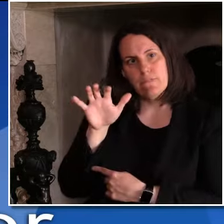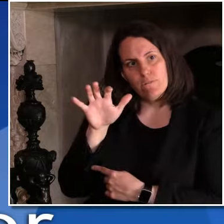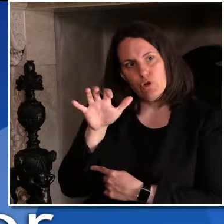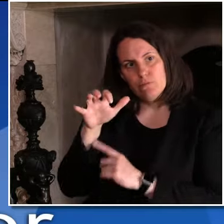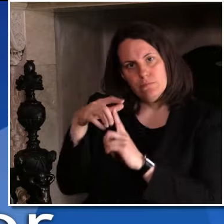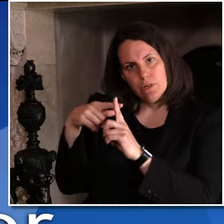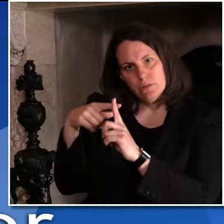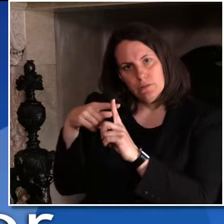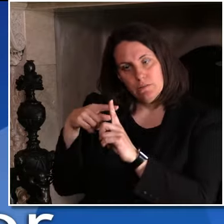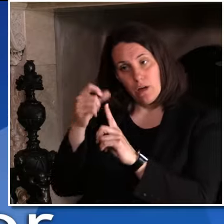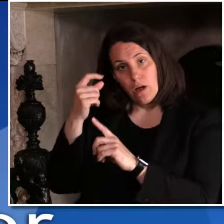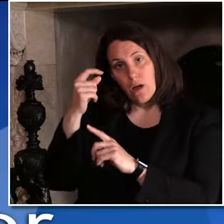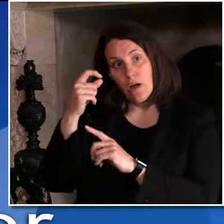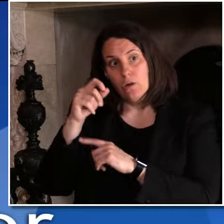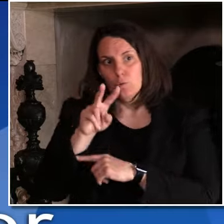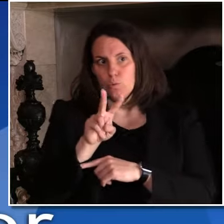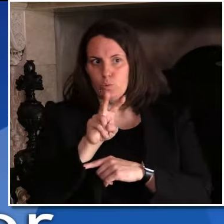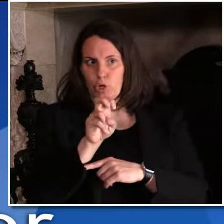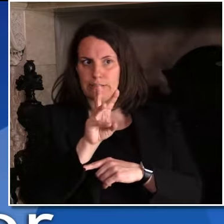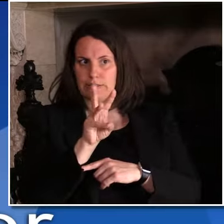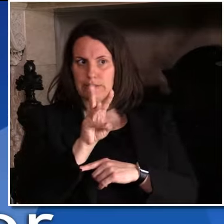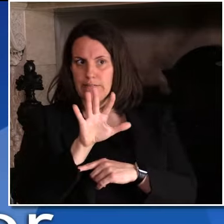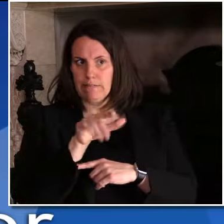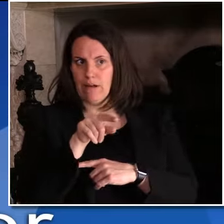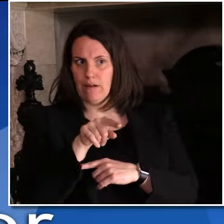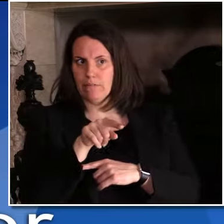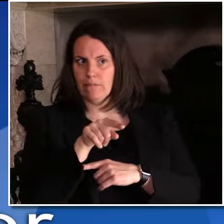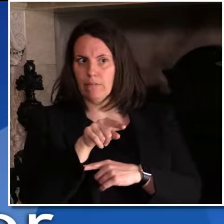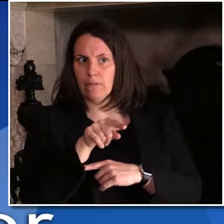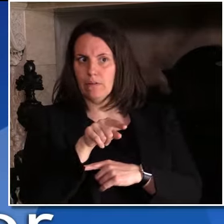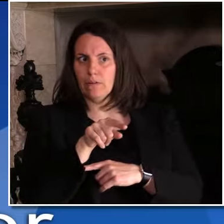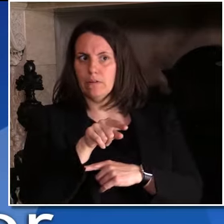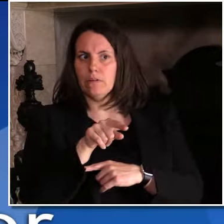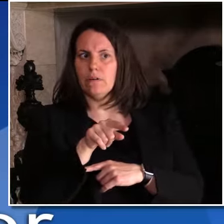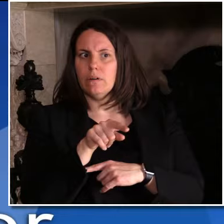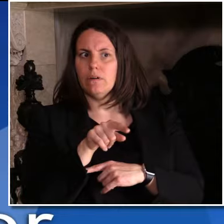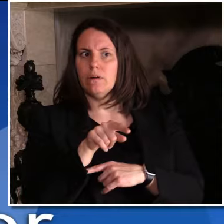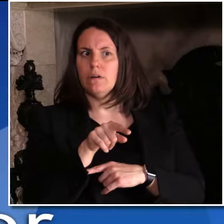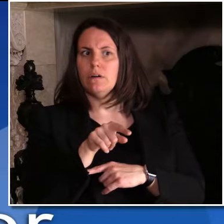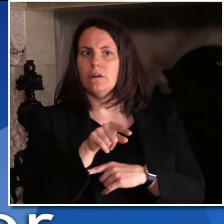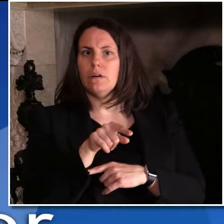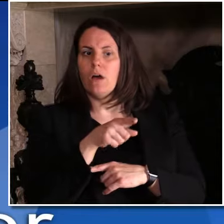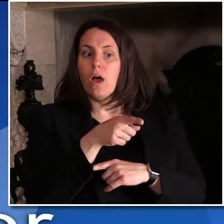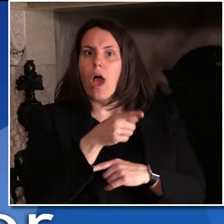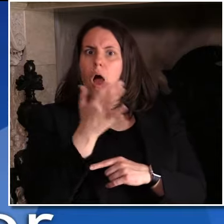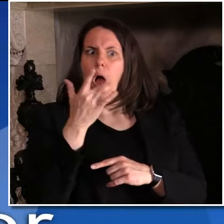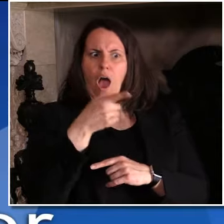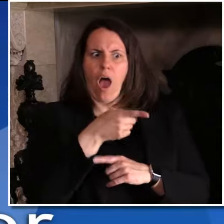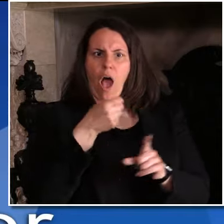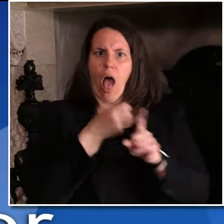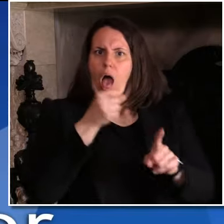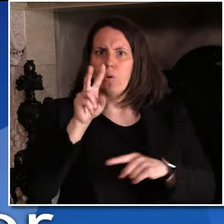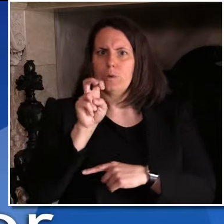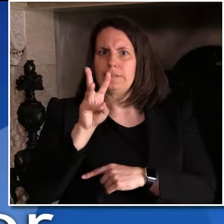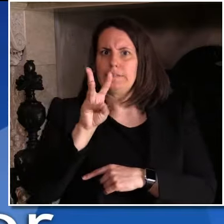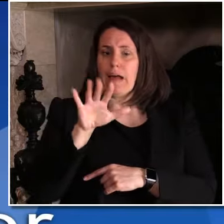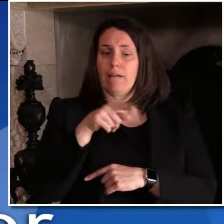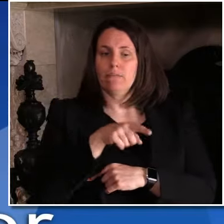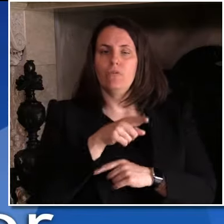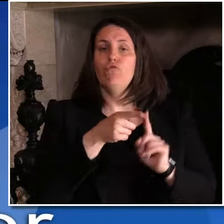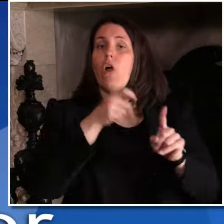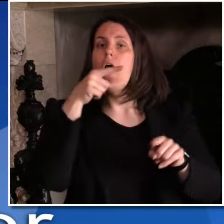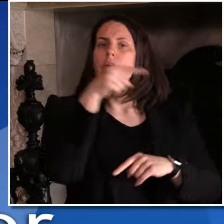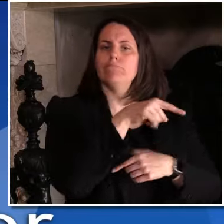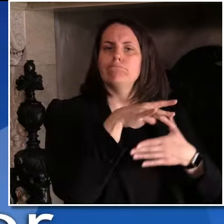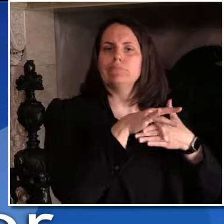county. Today, Brown County Health said that closing down these plants is not on the table on their end. Would the state step